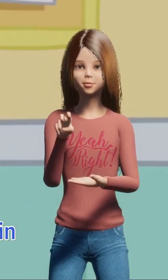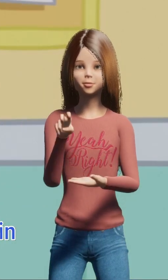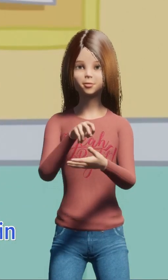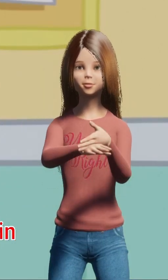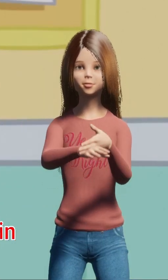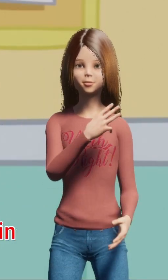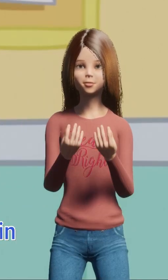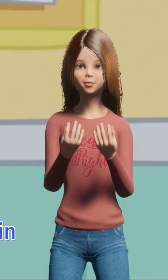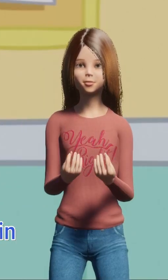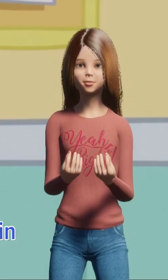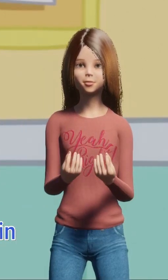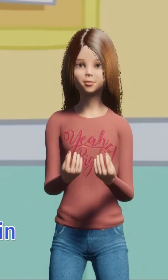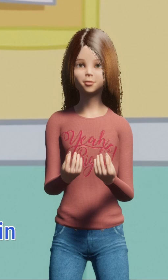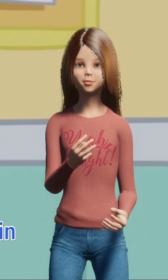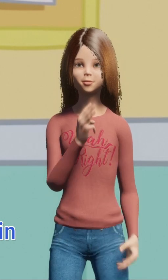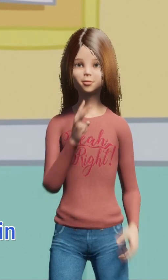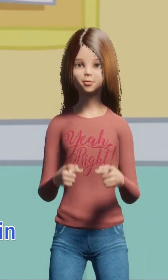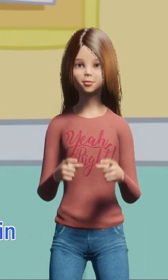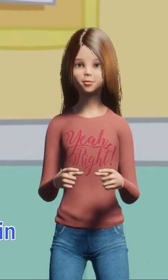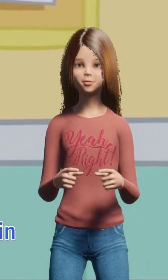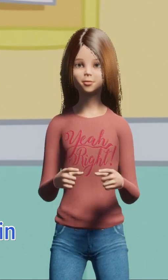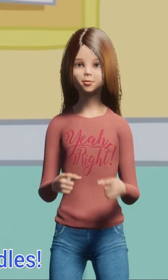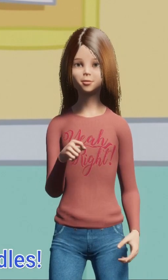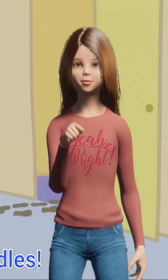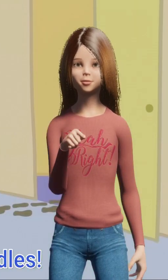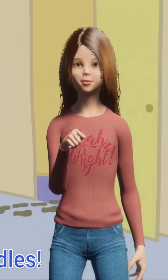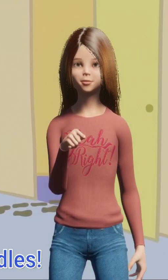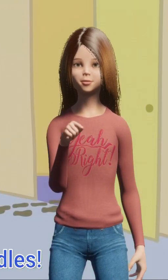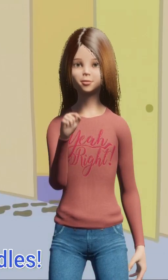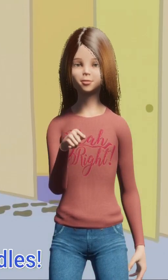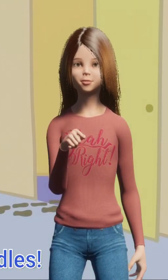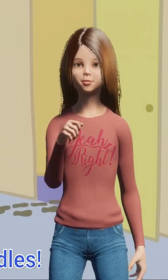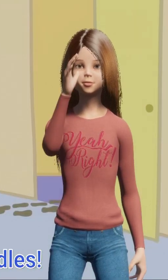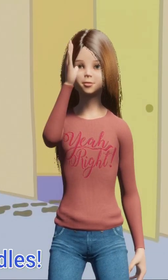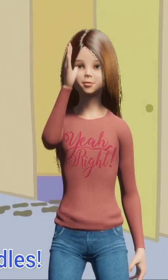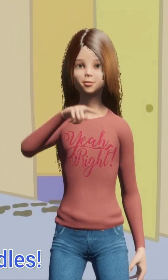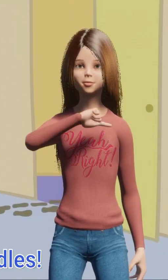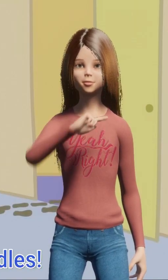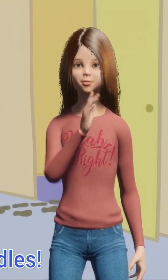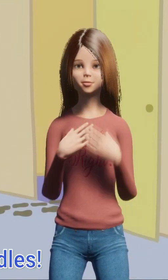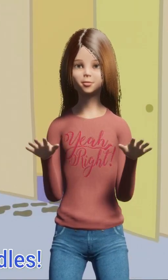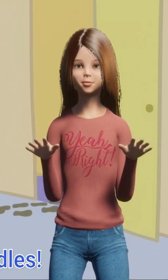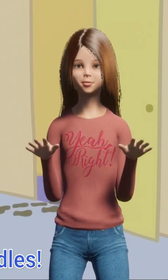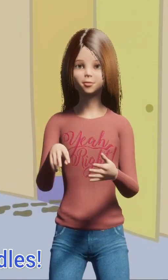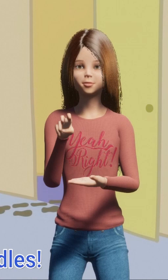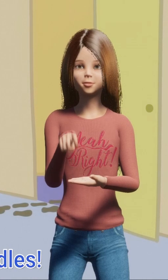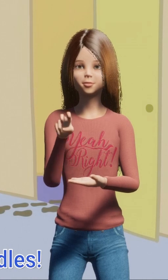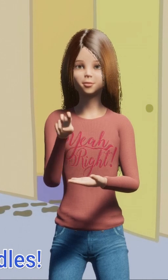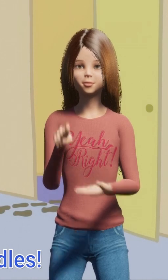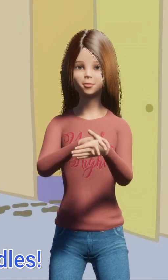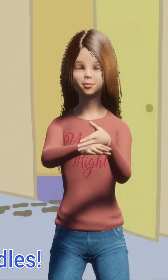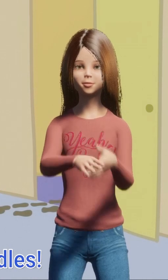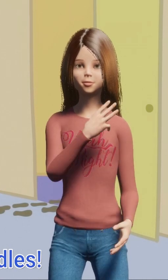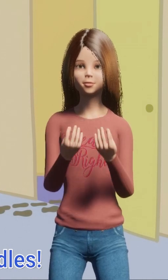I know. I You've been jumping in muddy puddles. Yes, yes, Daddy. We've been jumping in muddy